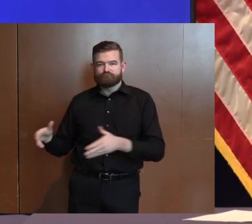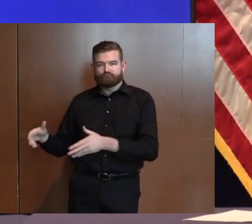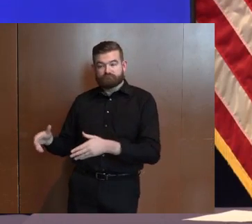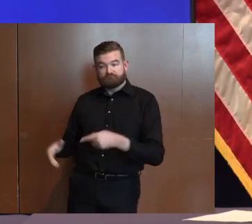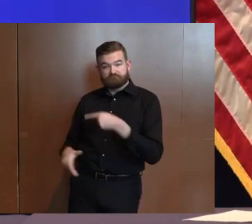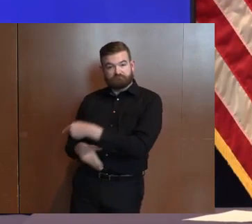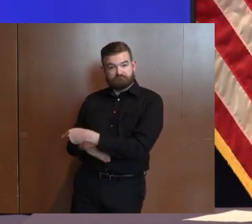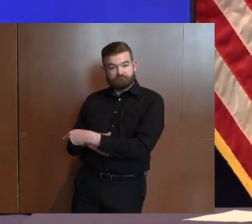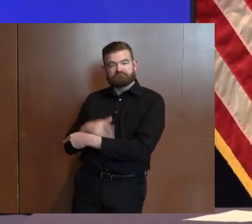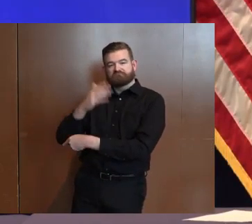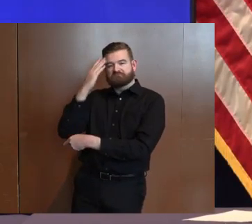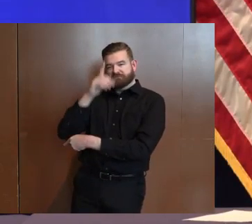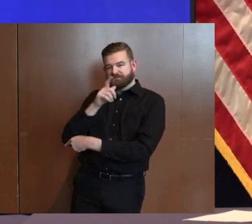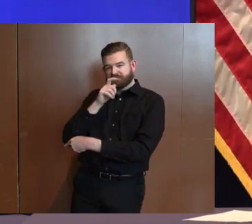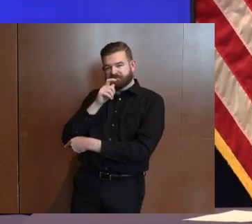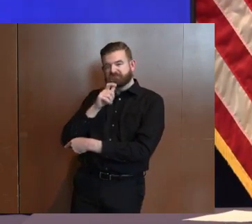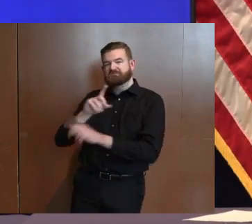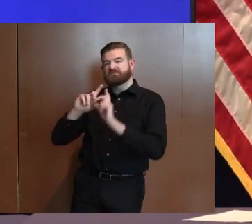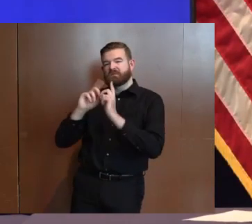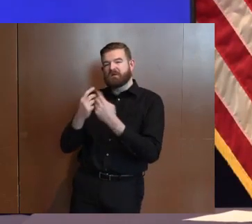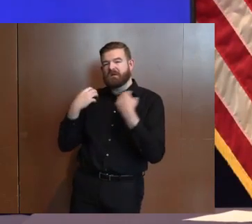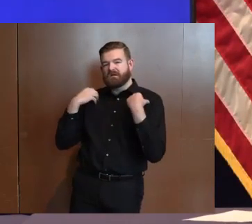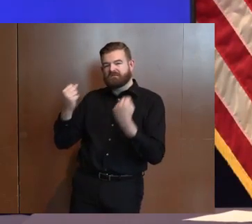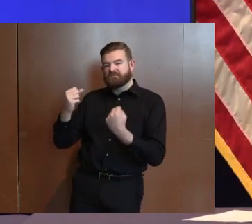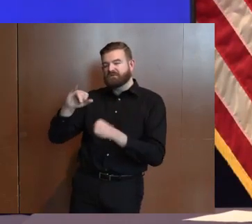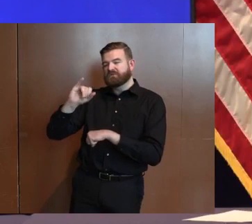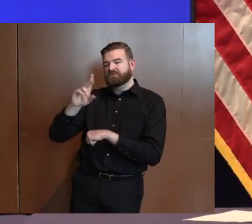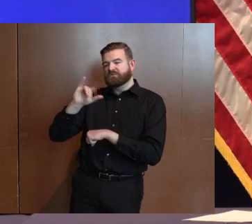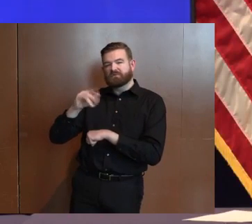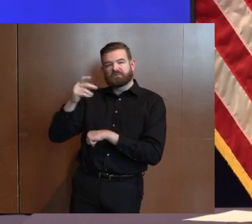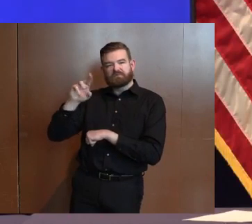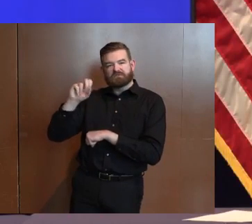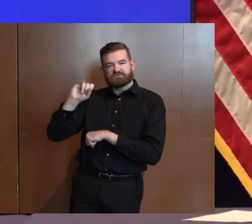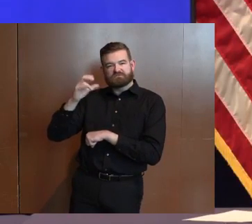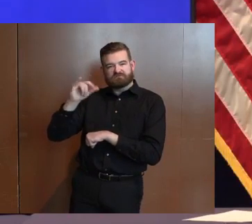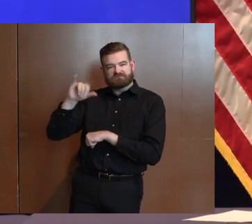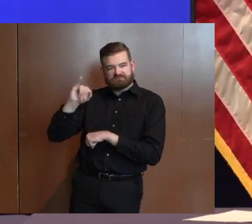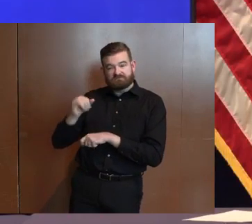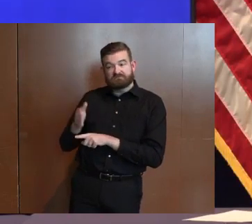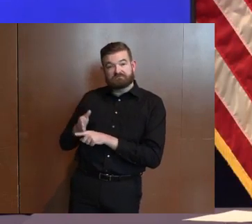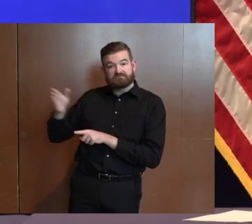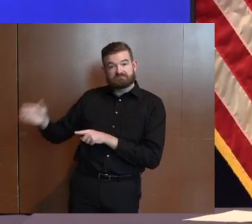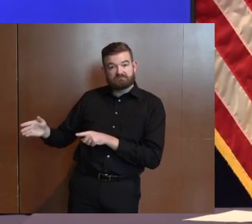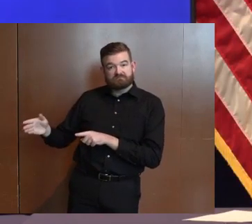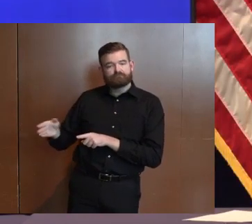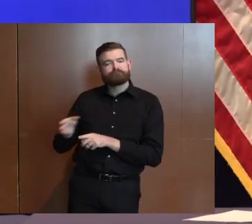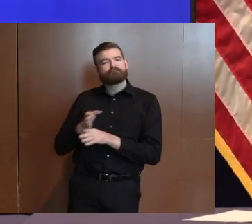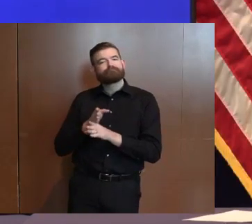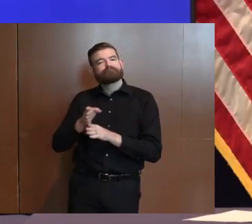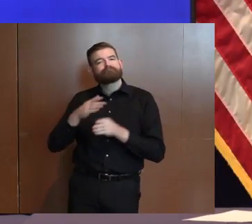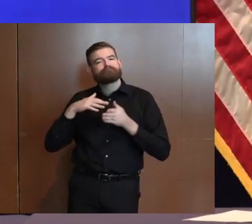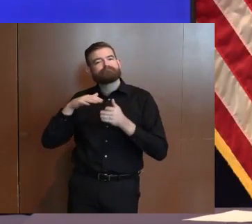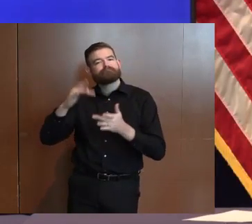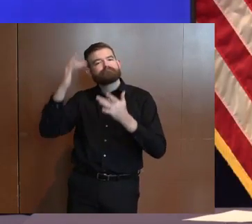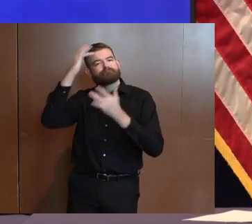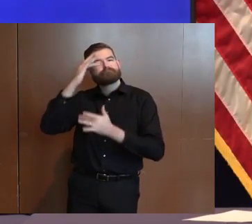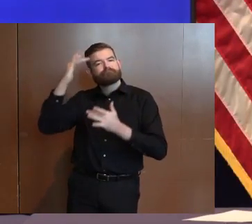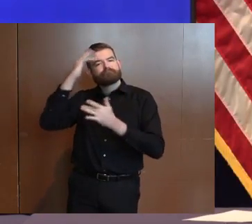Department of Health, Judy Persichelli. Judy. To her right, State Epidemiologist, Dr. Christina Tan. Dr.